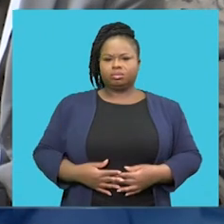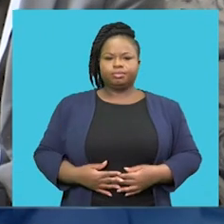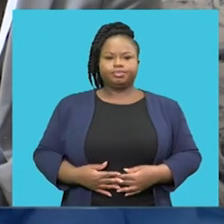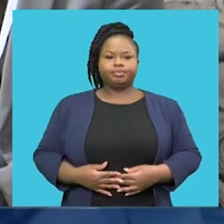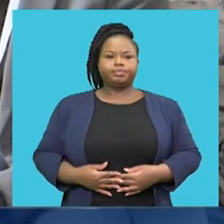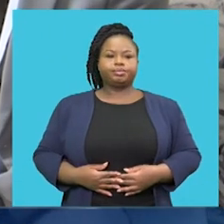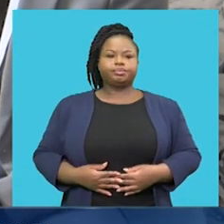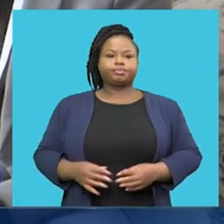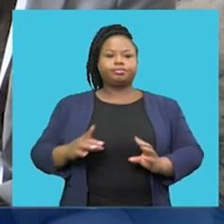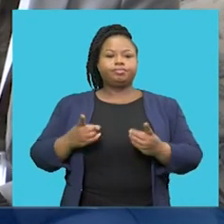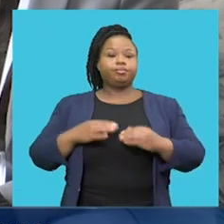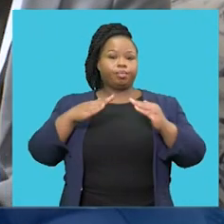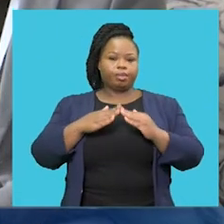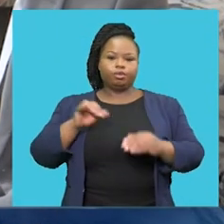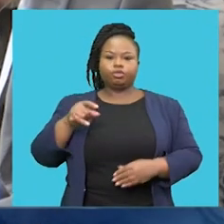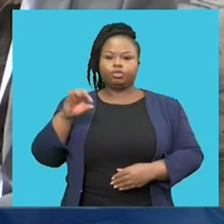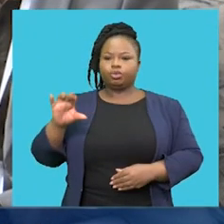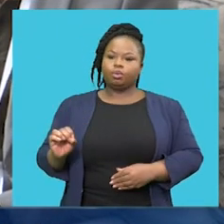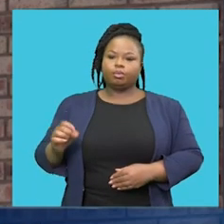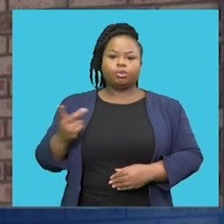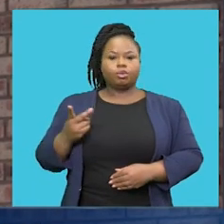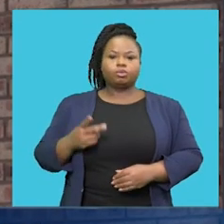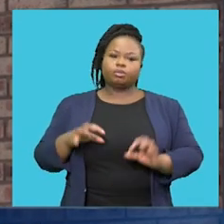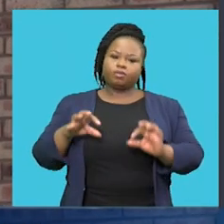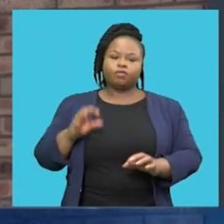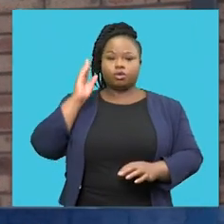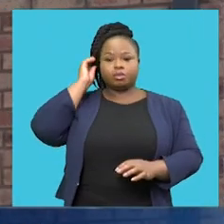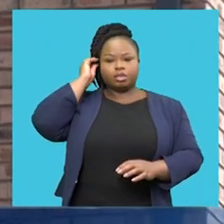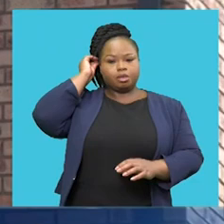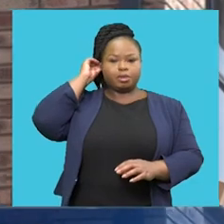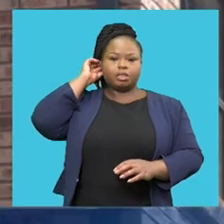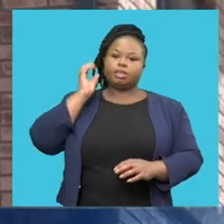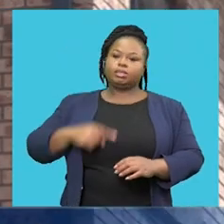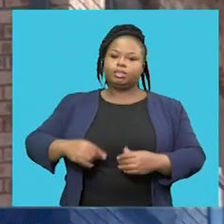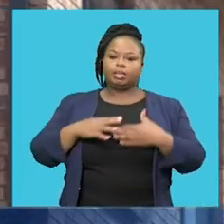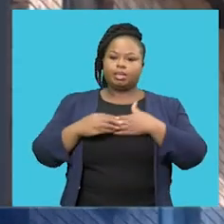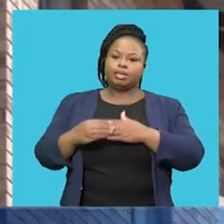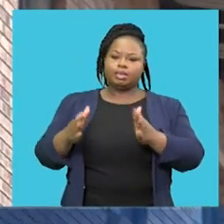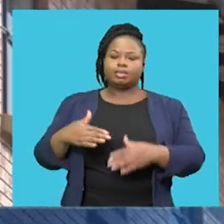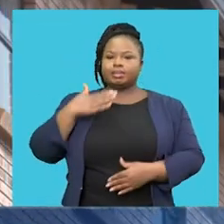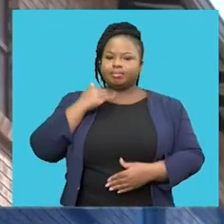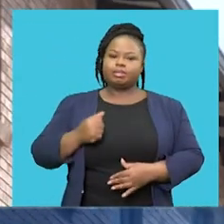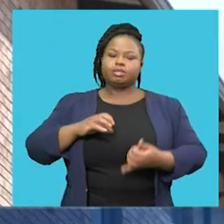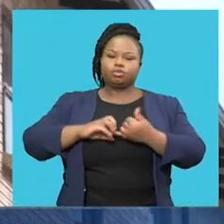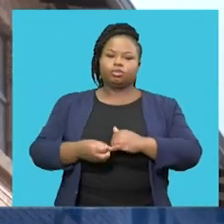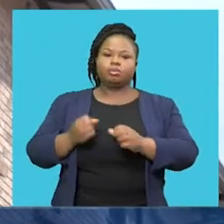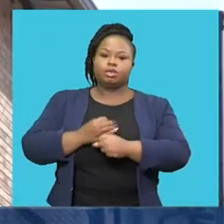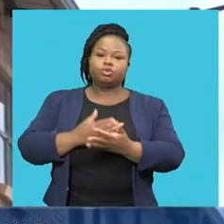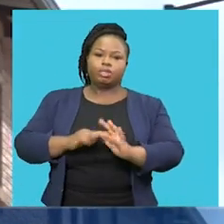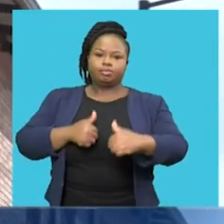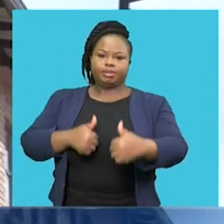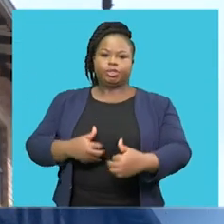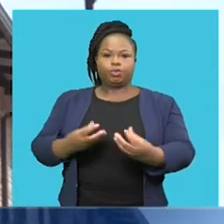Umnyango wezezindlu kanye neJoshco bagcineke bephoqeleka ukuthi ke benxusa ubuholi bomphakathi ukuthi ke benze imizamo yokuhlala phansi